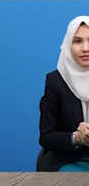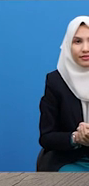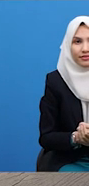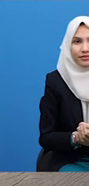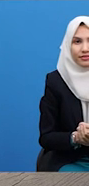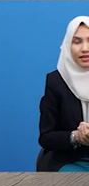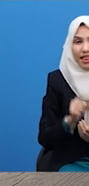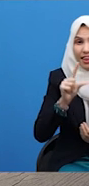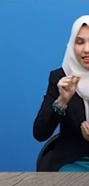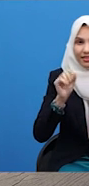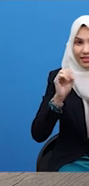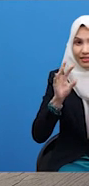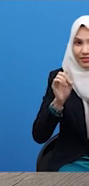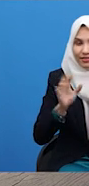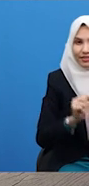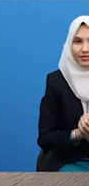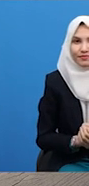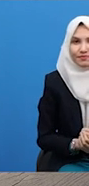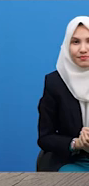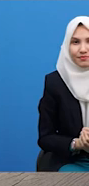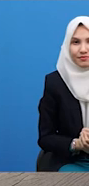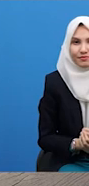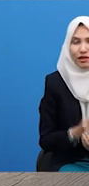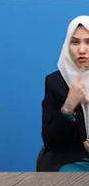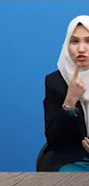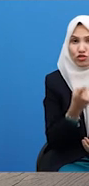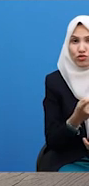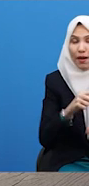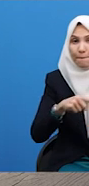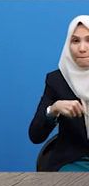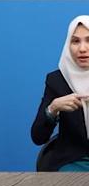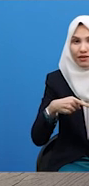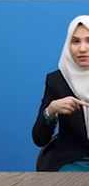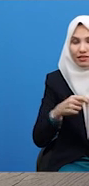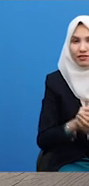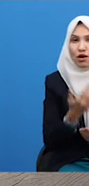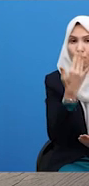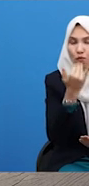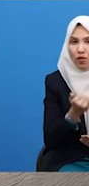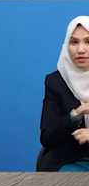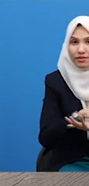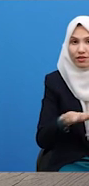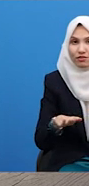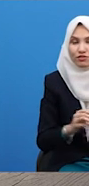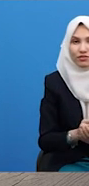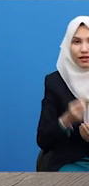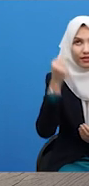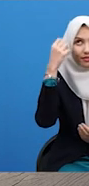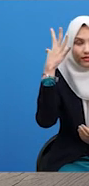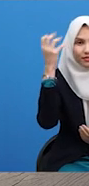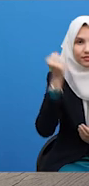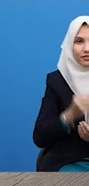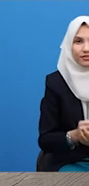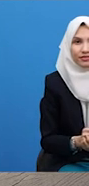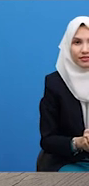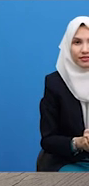I like it. Are you sure about that? Why don't you try Sunshine again? That